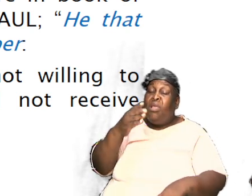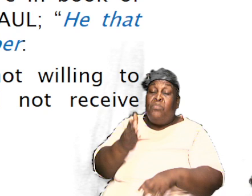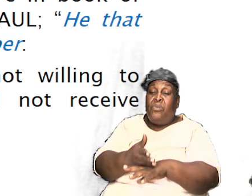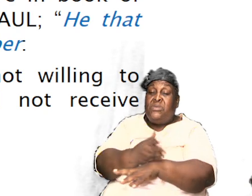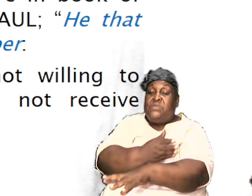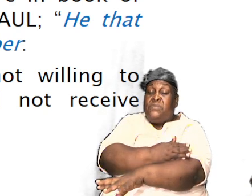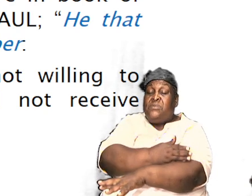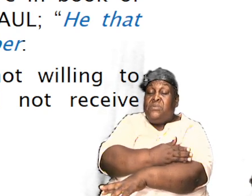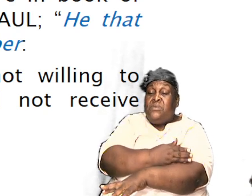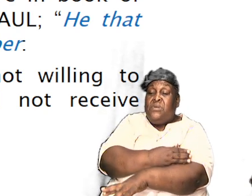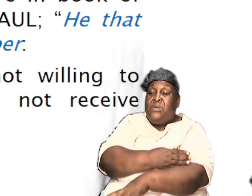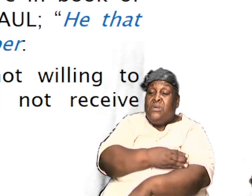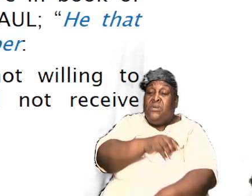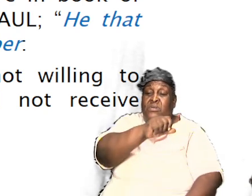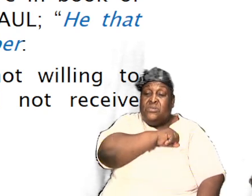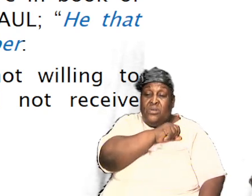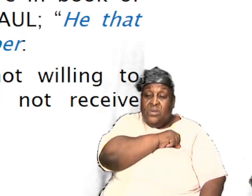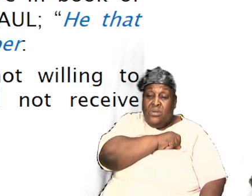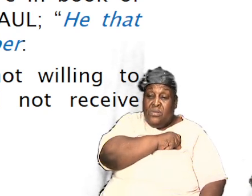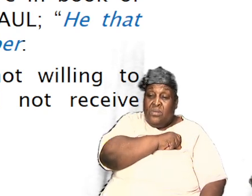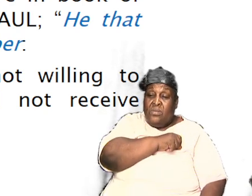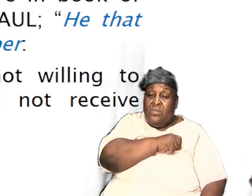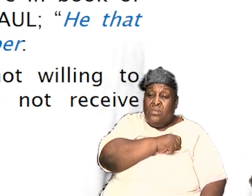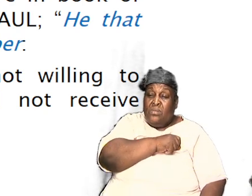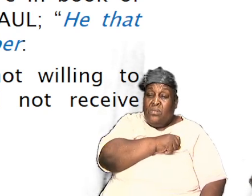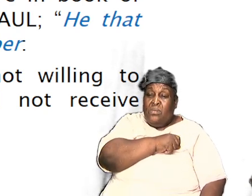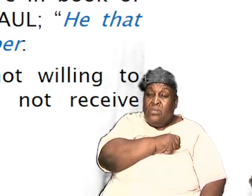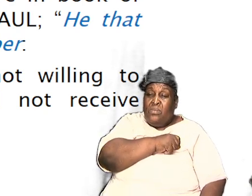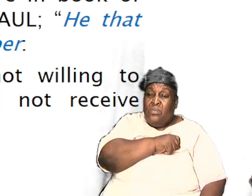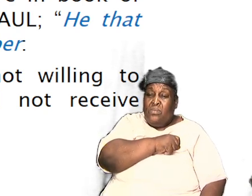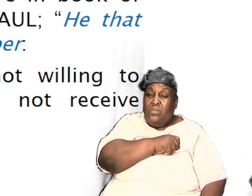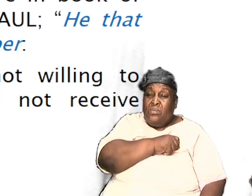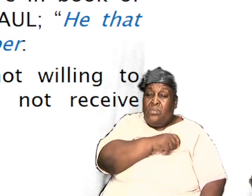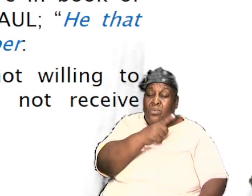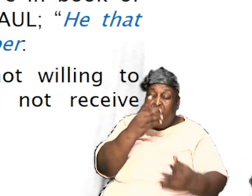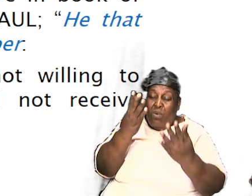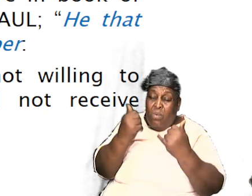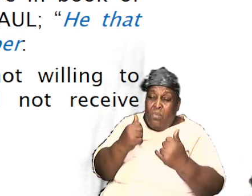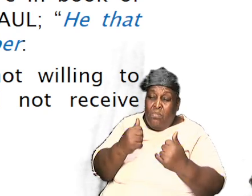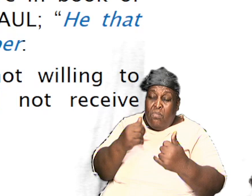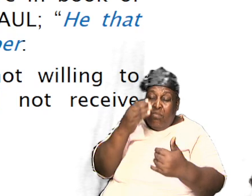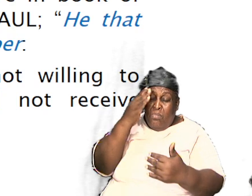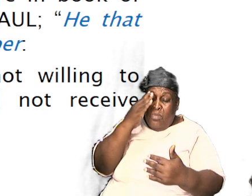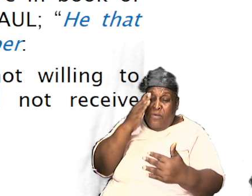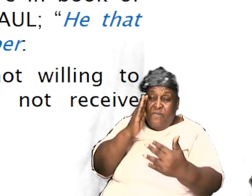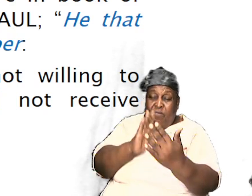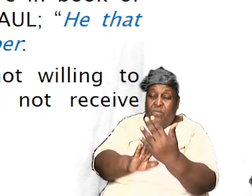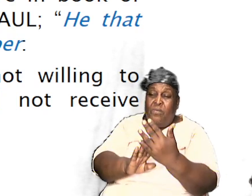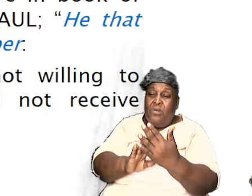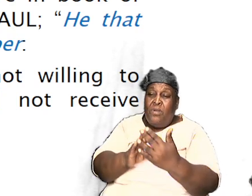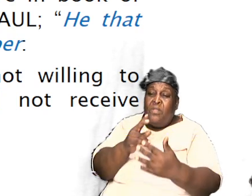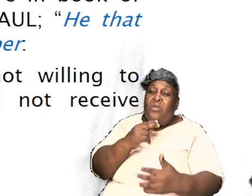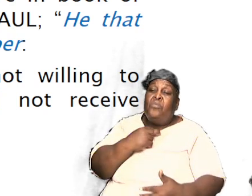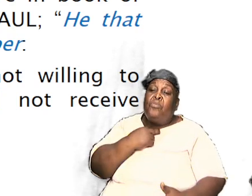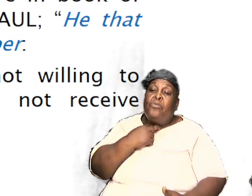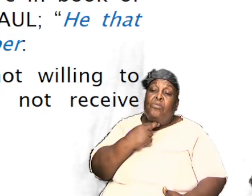Paul was confronted by the prophet, and he said, it is not me, but it is the